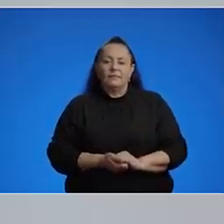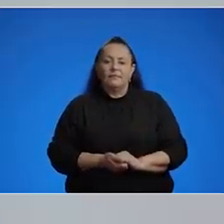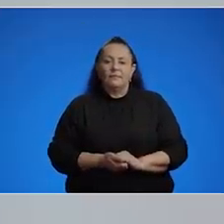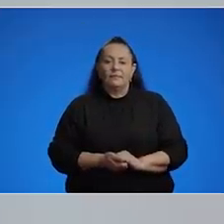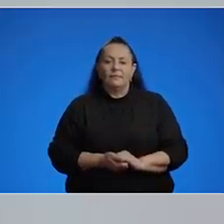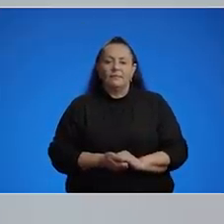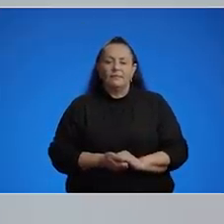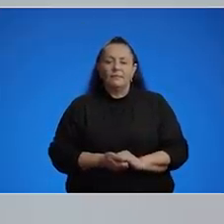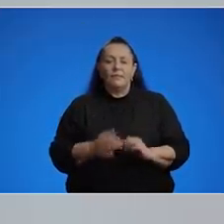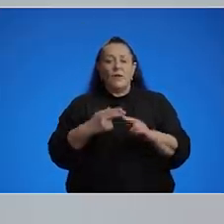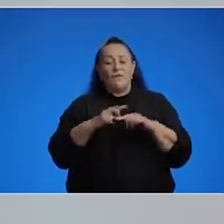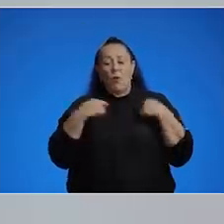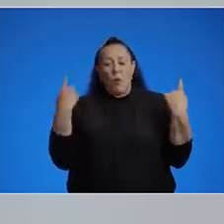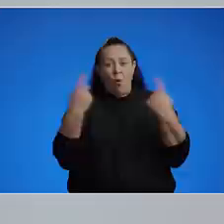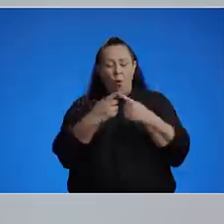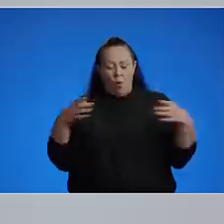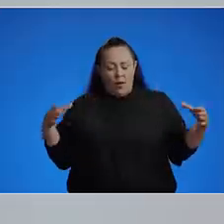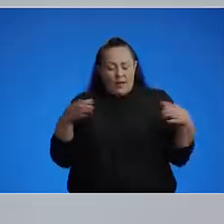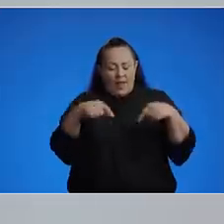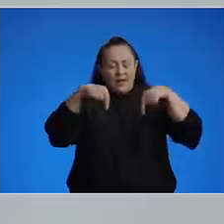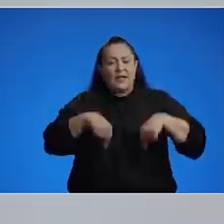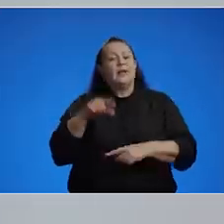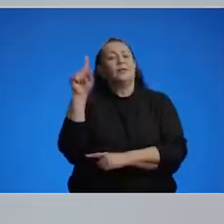For all of us gathered here today,